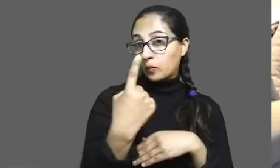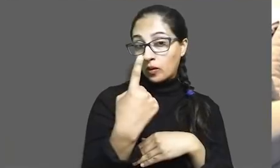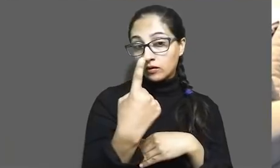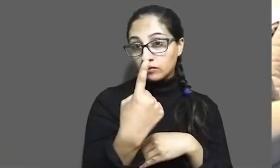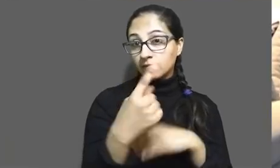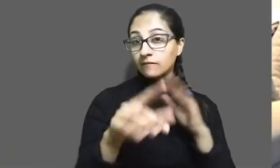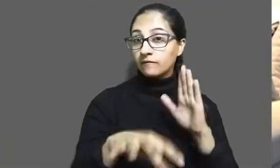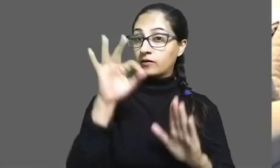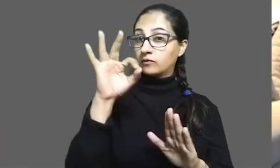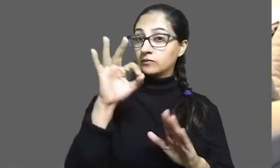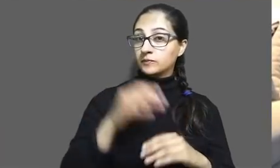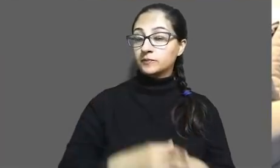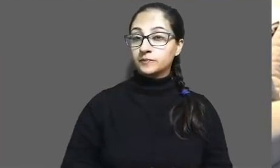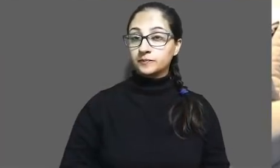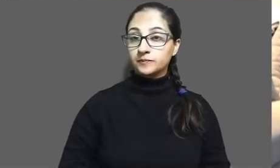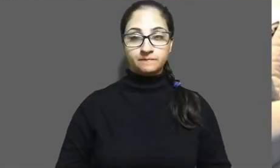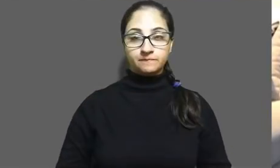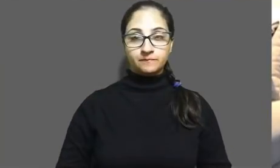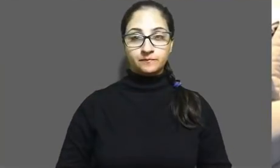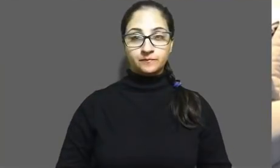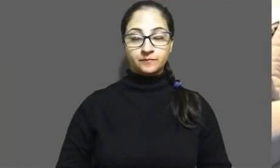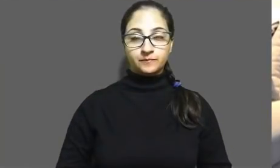least one silver lining.